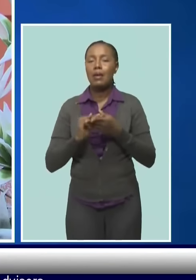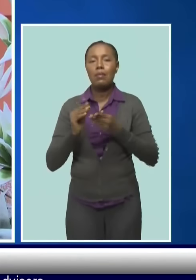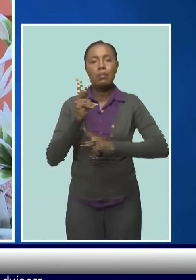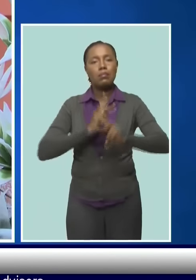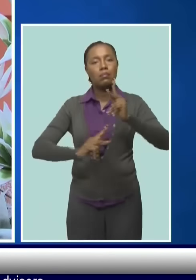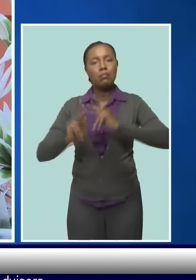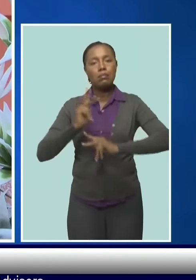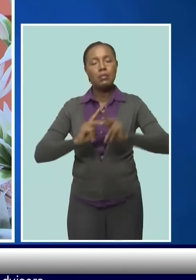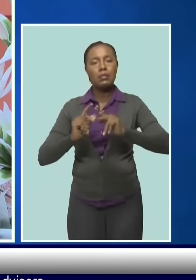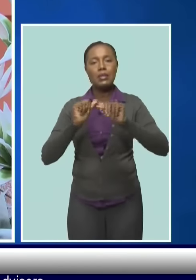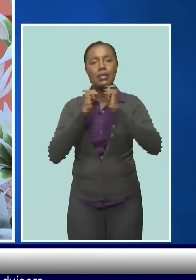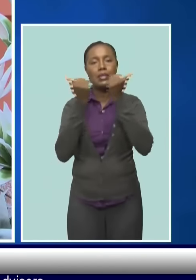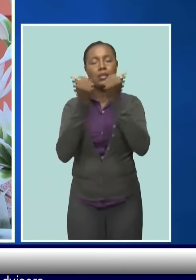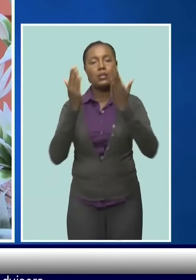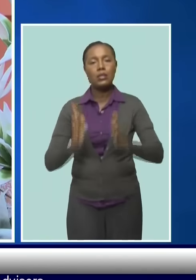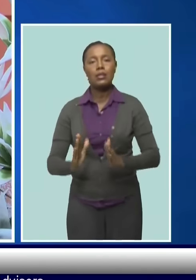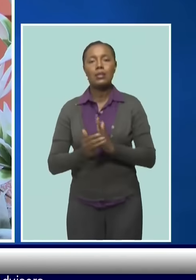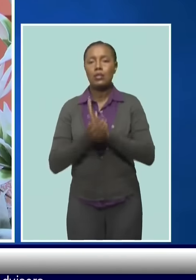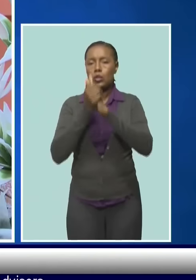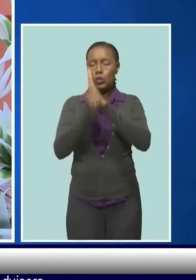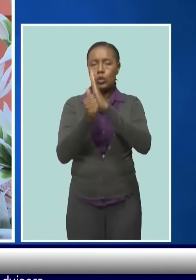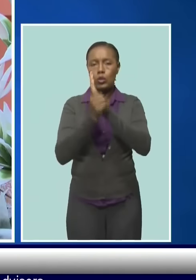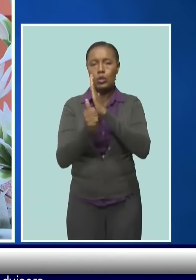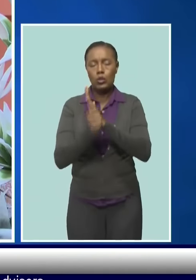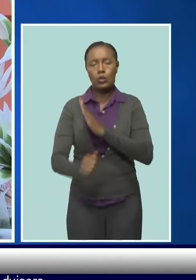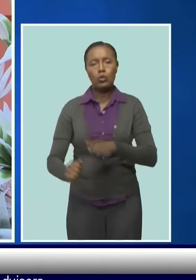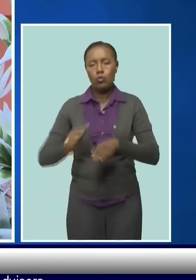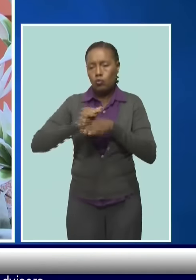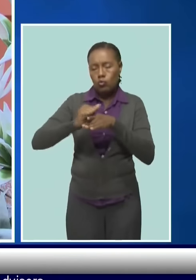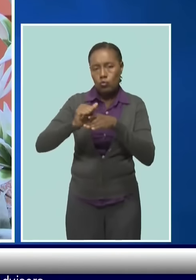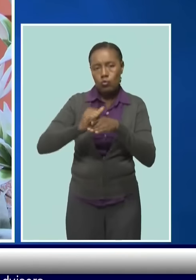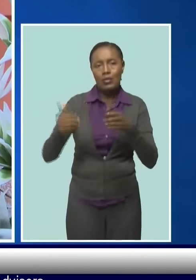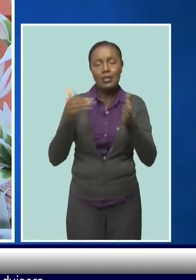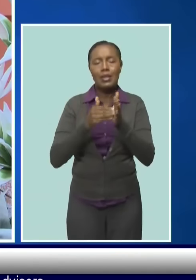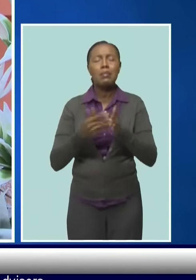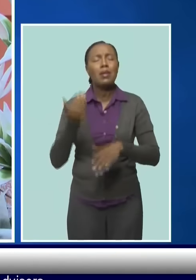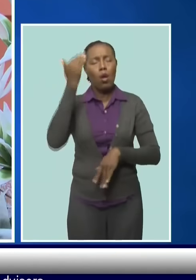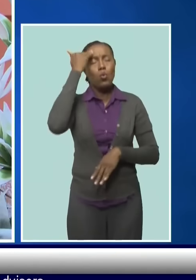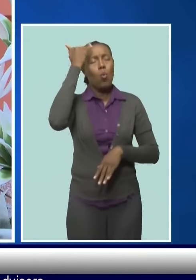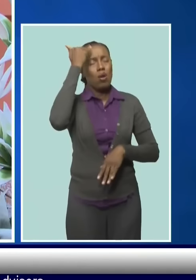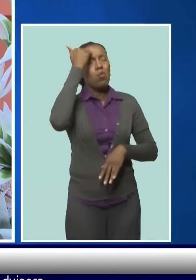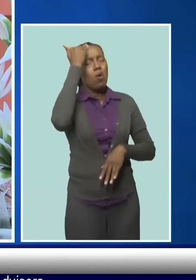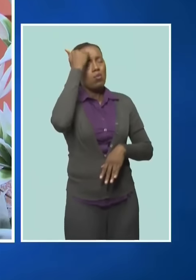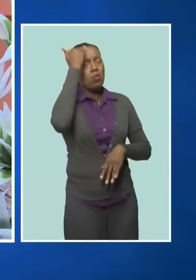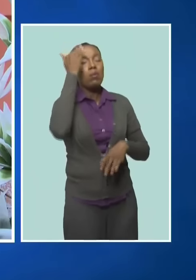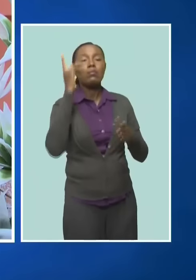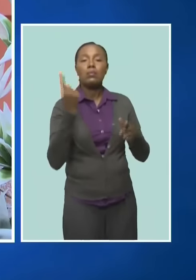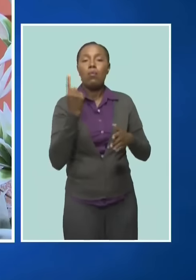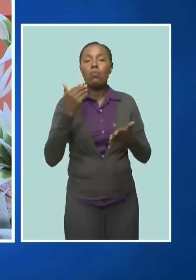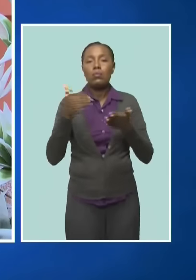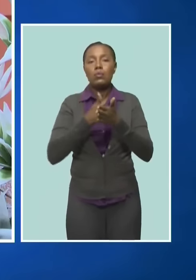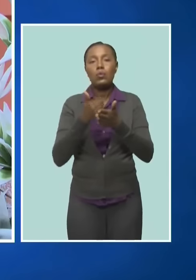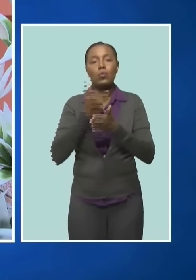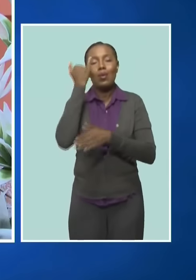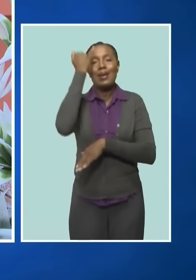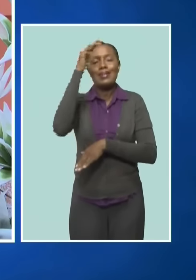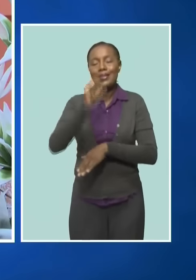again. You may be thinking that you know all, but there's always a new idea that someone will bring to